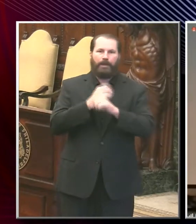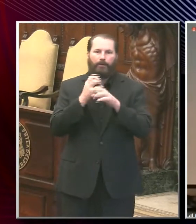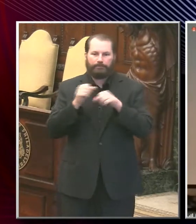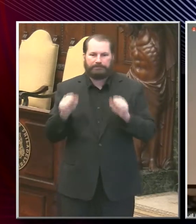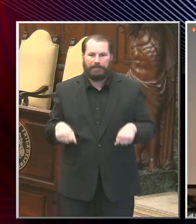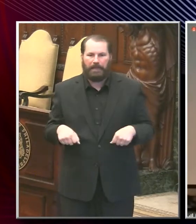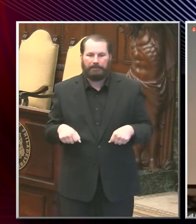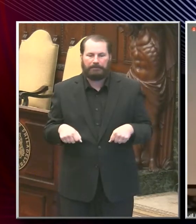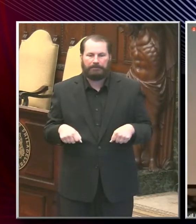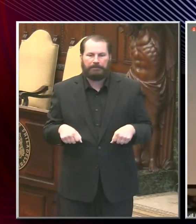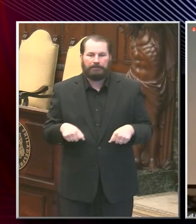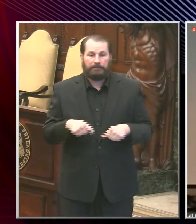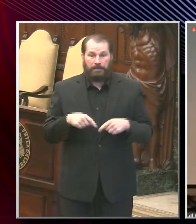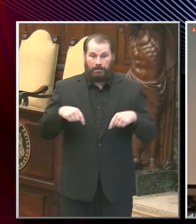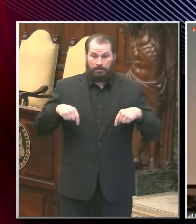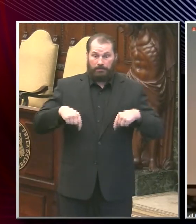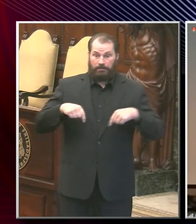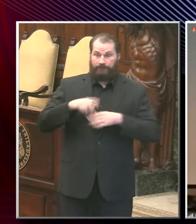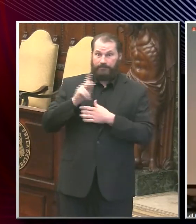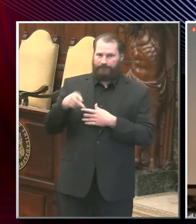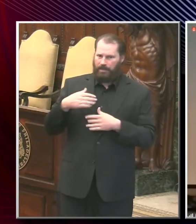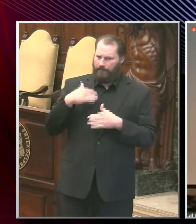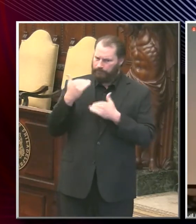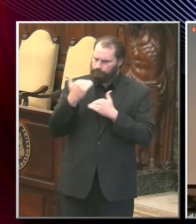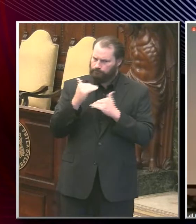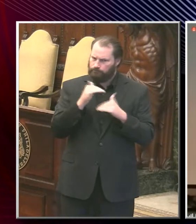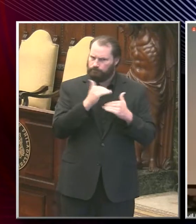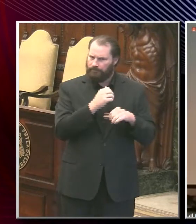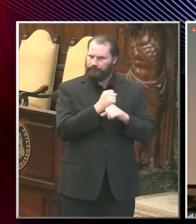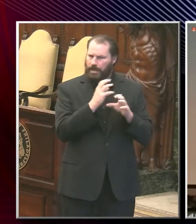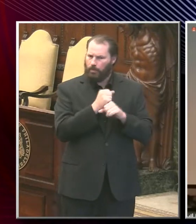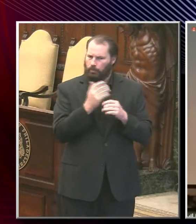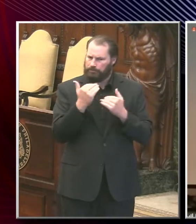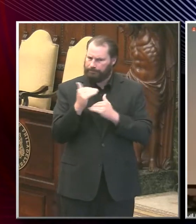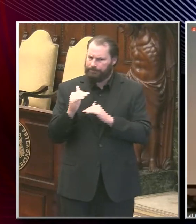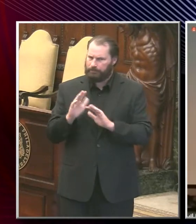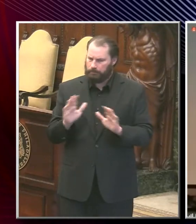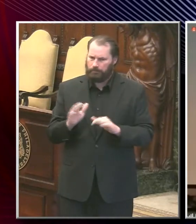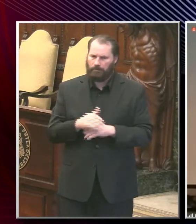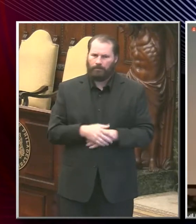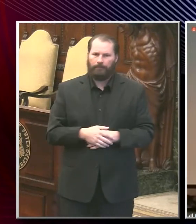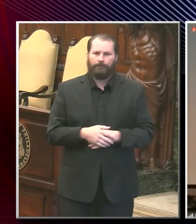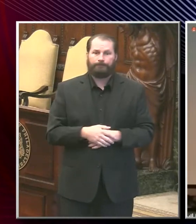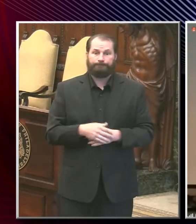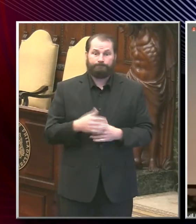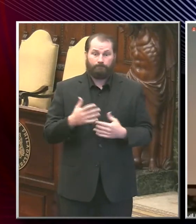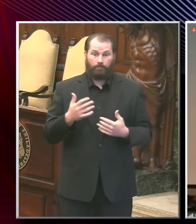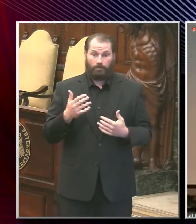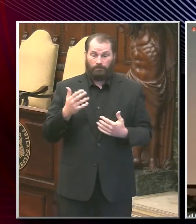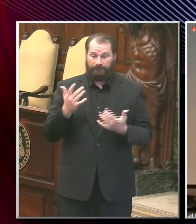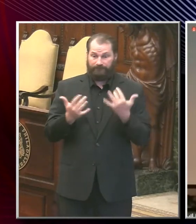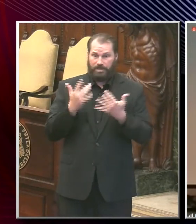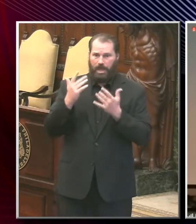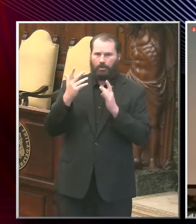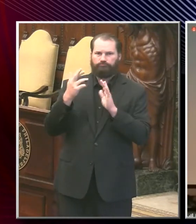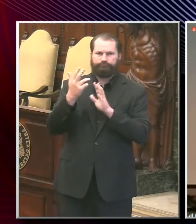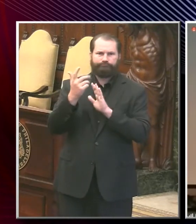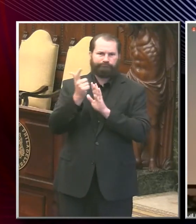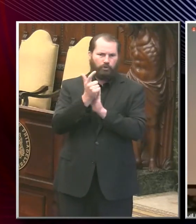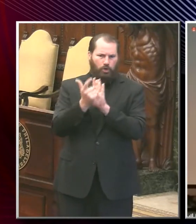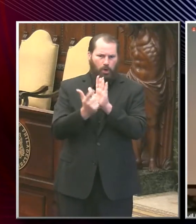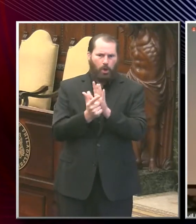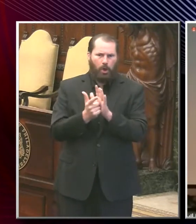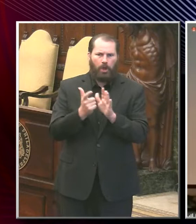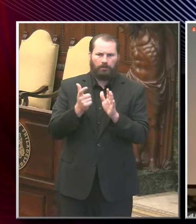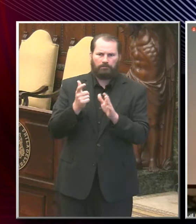does substantially restrict fireworks in certain ways. The city fire code bans the use of consumer fireworks within 150